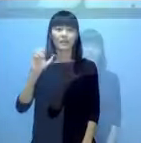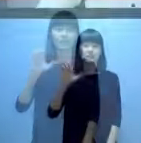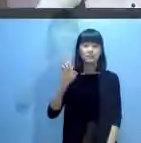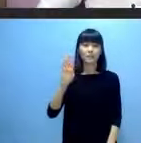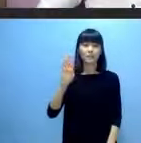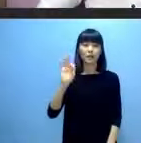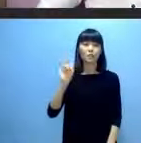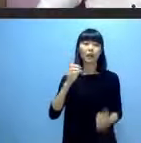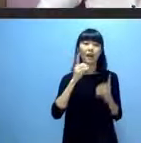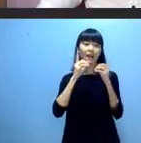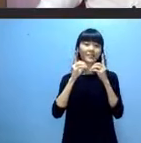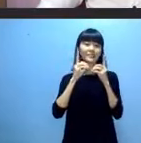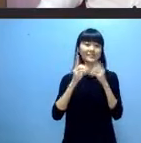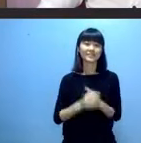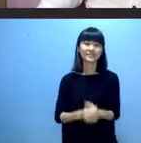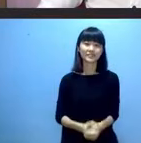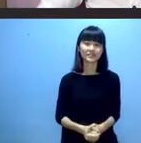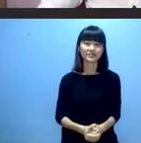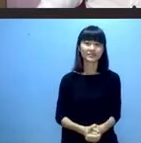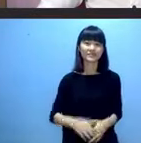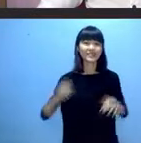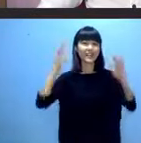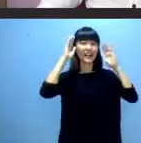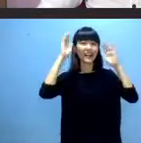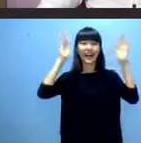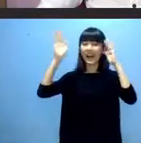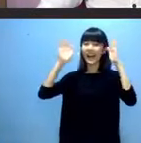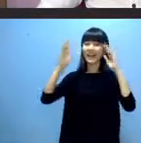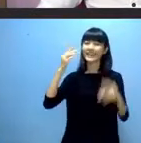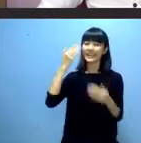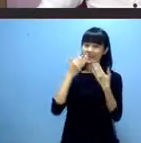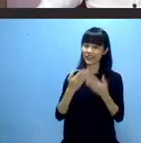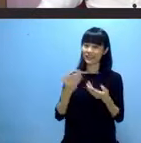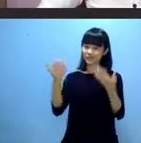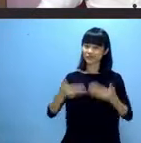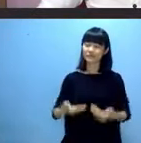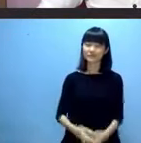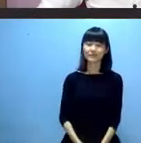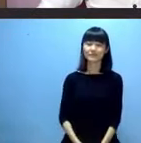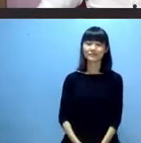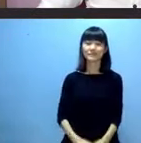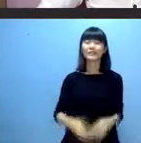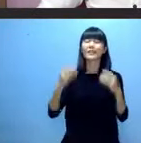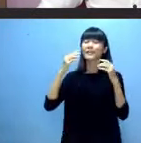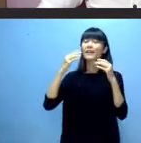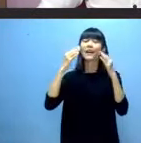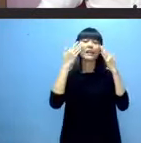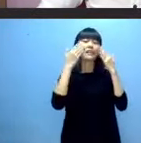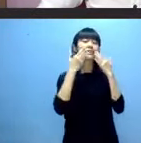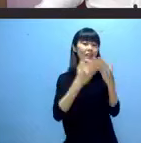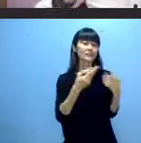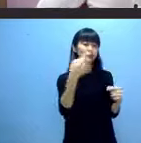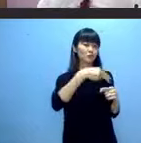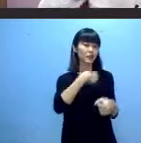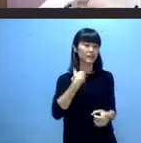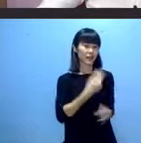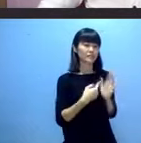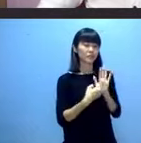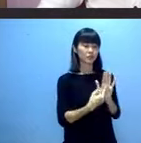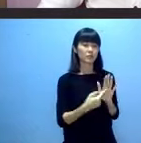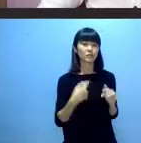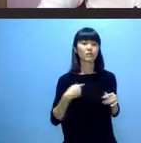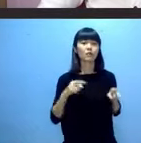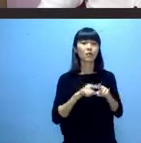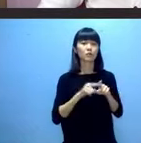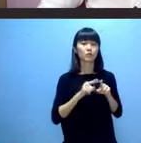Deborah. Hi, hello. Thanks for having me. Hi there. Thanks for coming. Thanks for joining us on the show. I also want to give a big shout